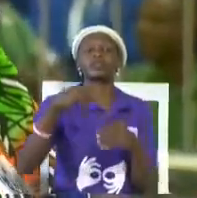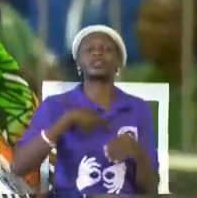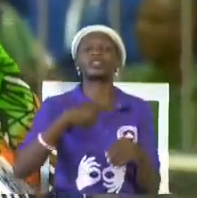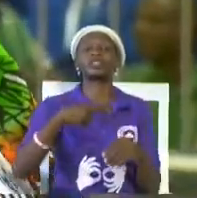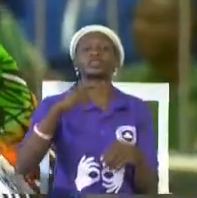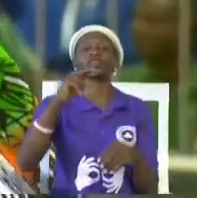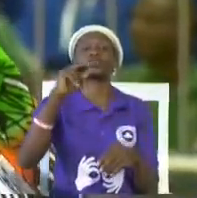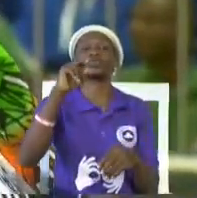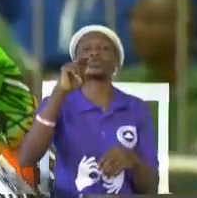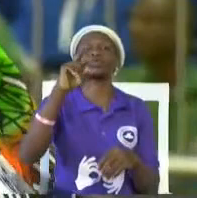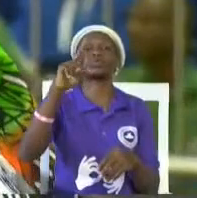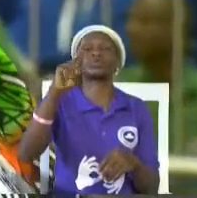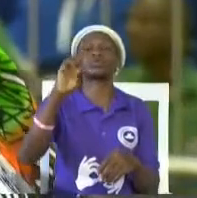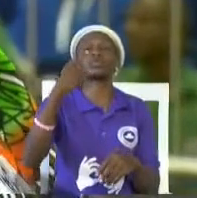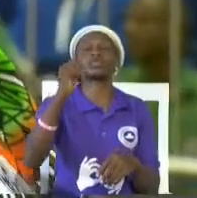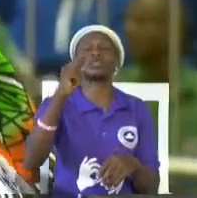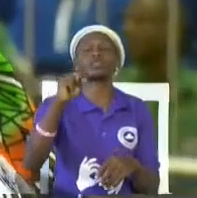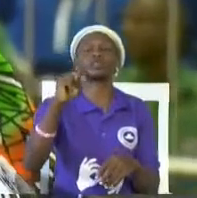23. In